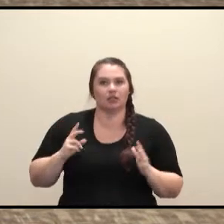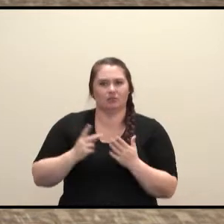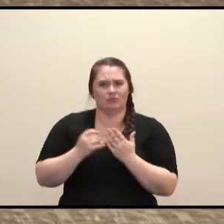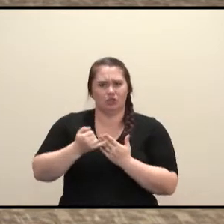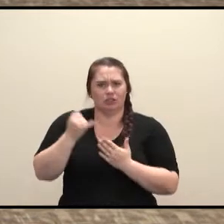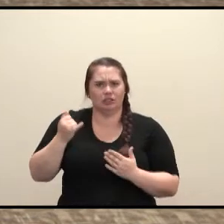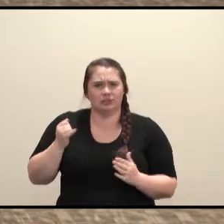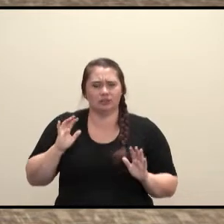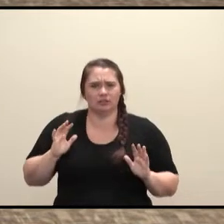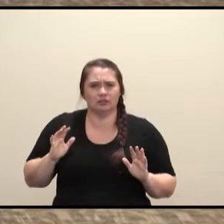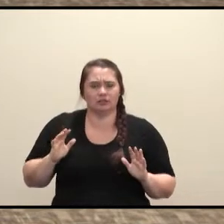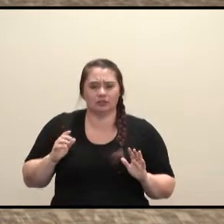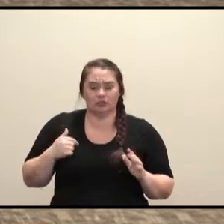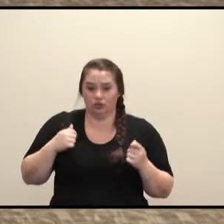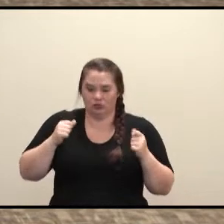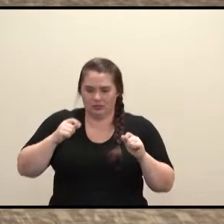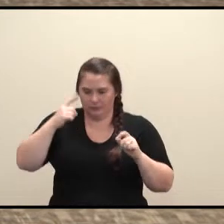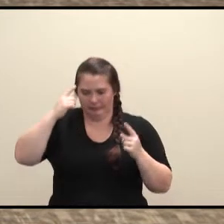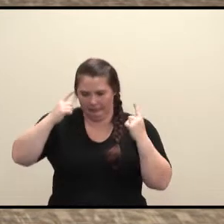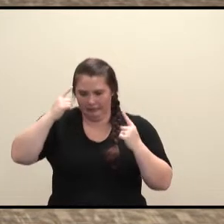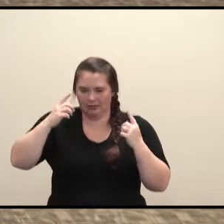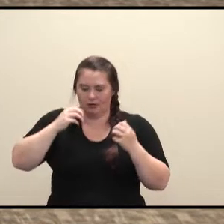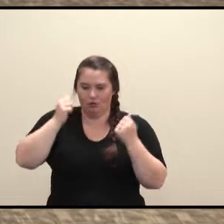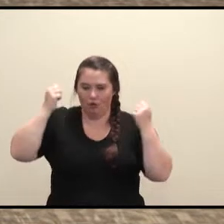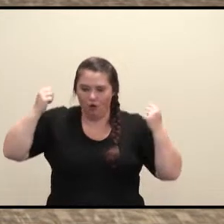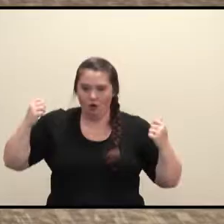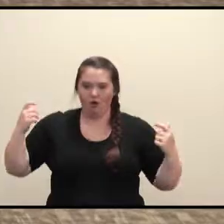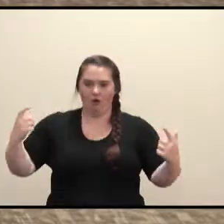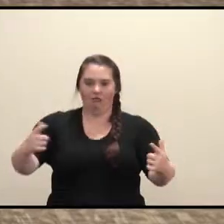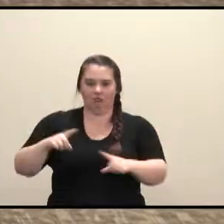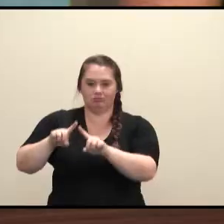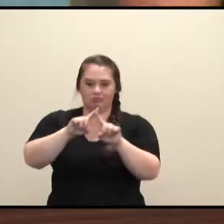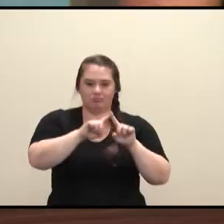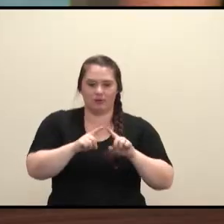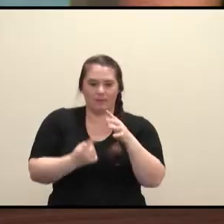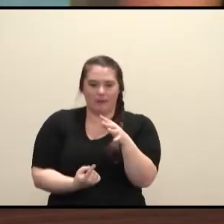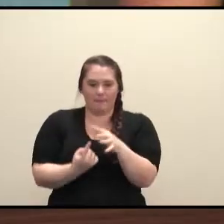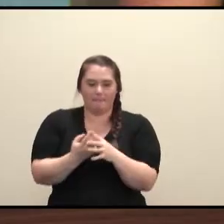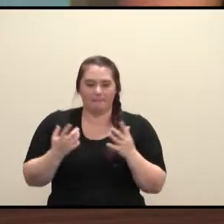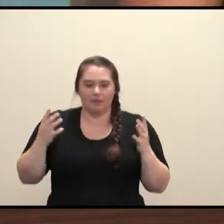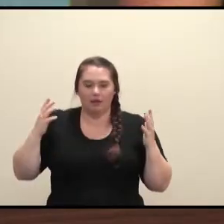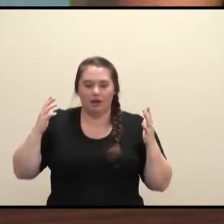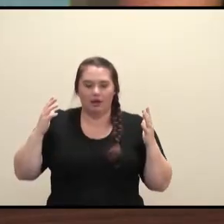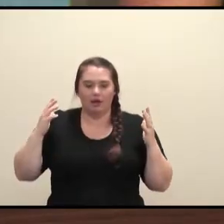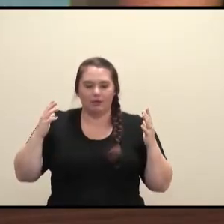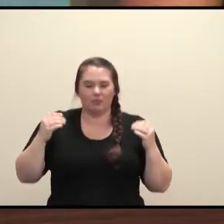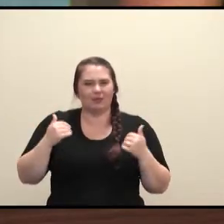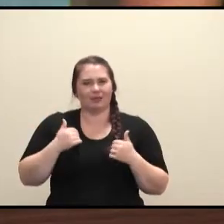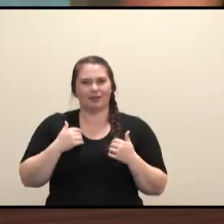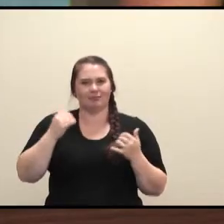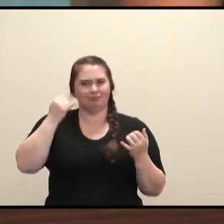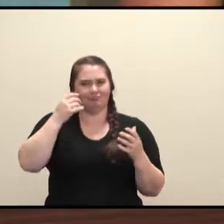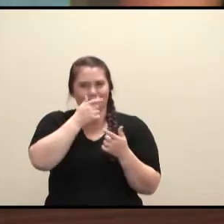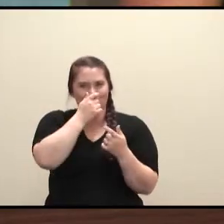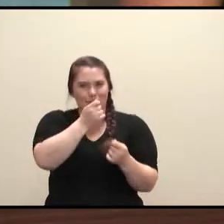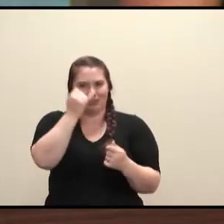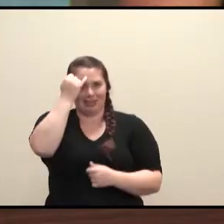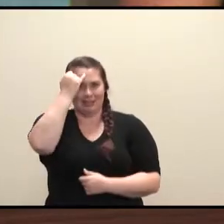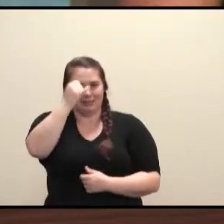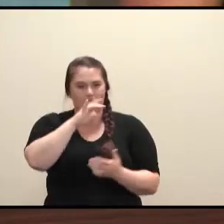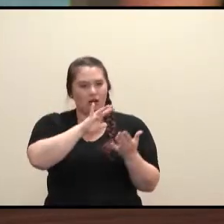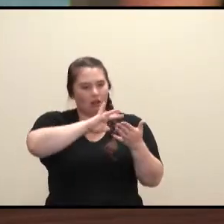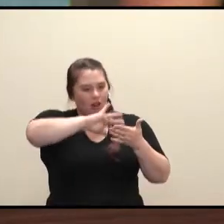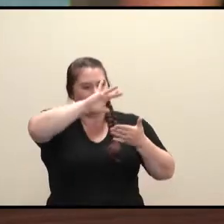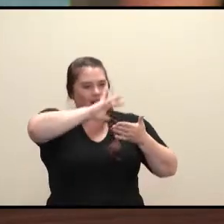I'm trying to remember all of the different things. We heard about some really interesting touch screen devices that they're going to use in